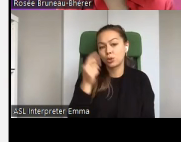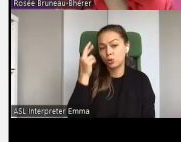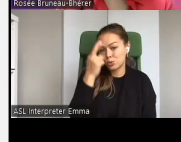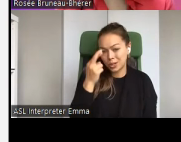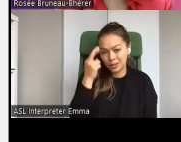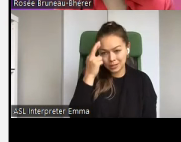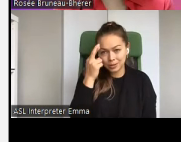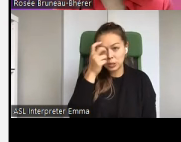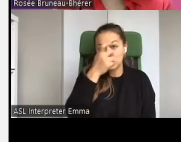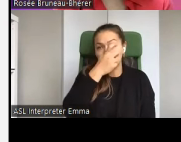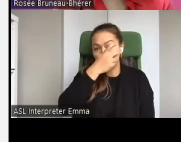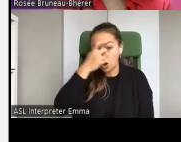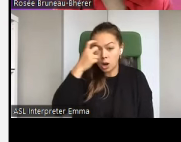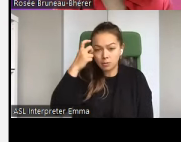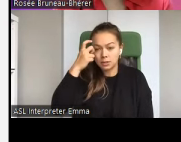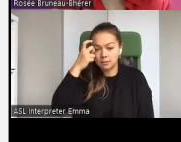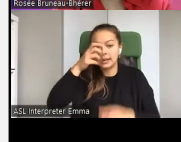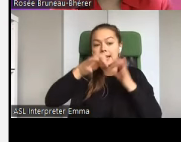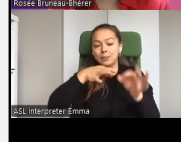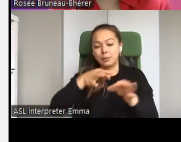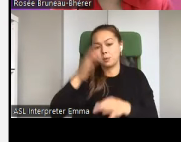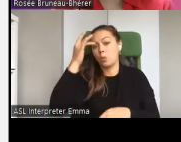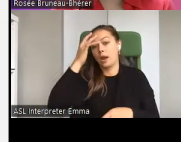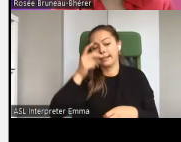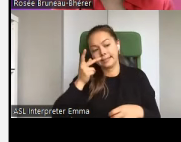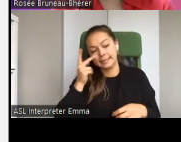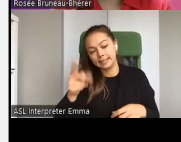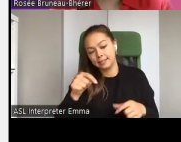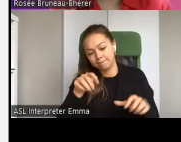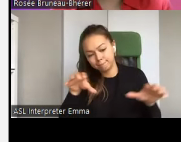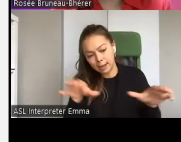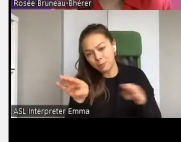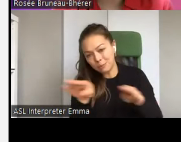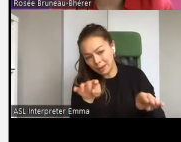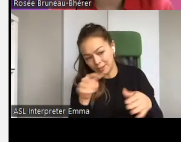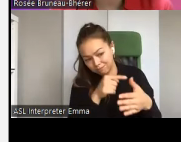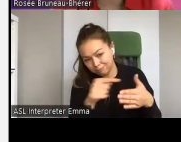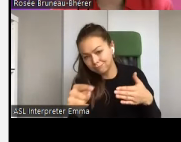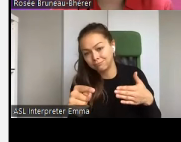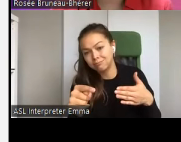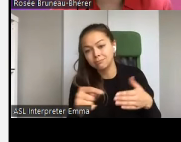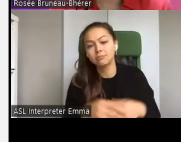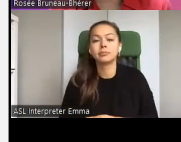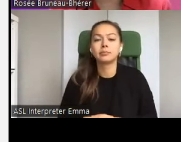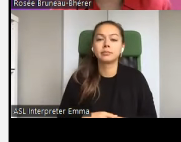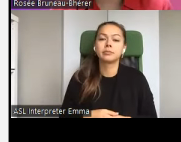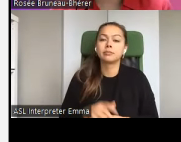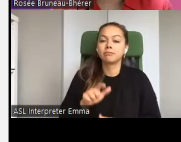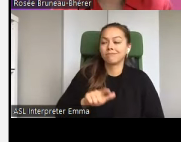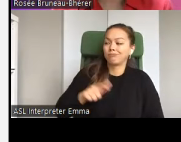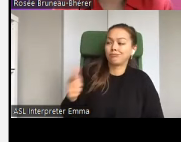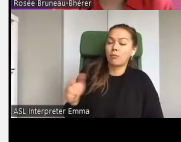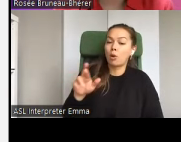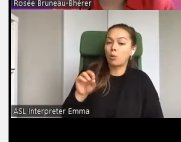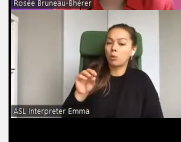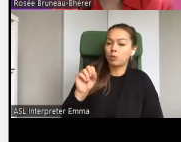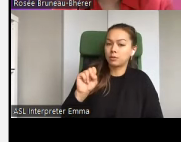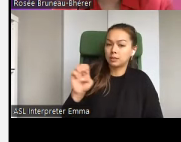Let's talk about Jeremy. Thank you, Delphine. Yes, it's a very complex exercise. Let's not reduce these